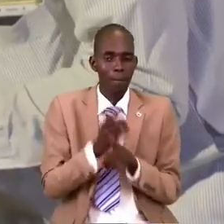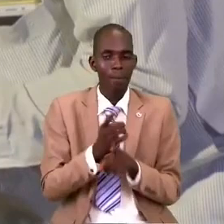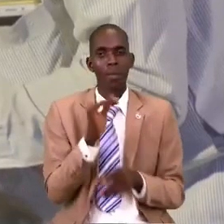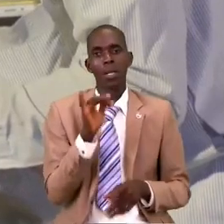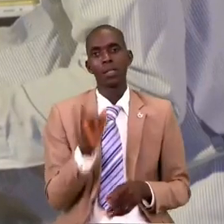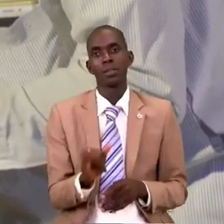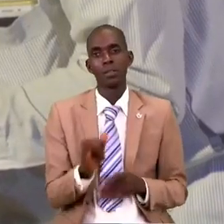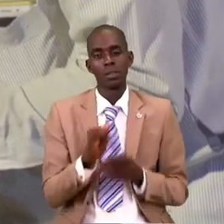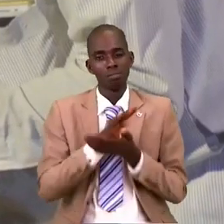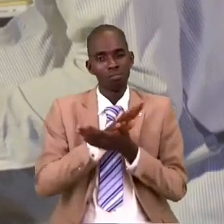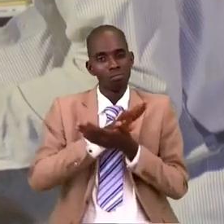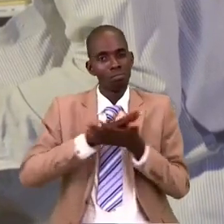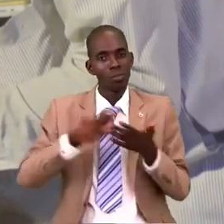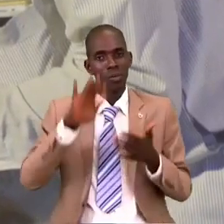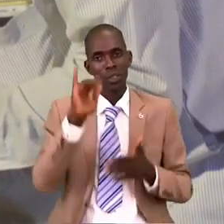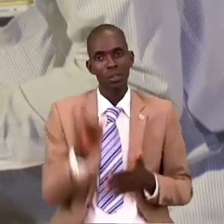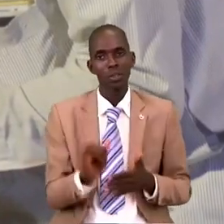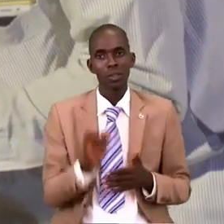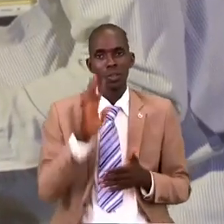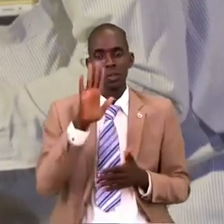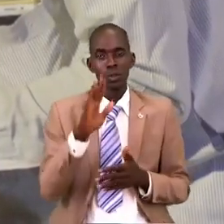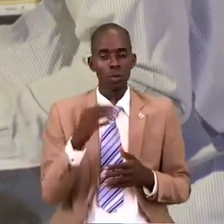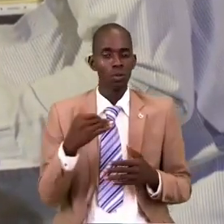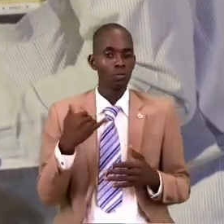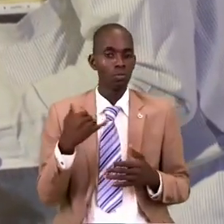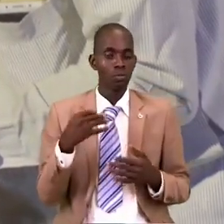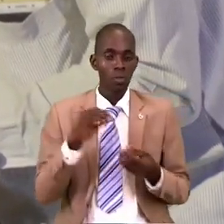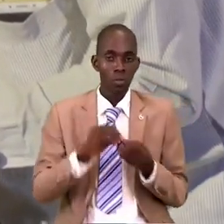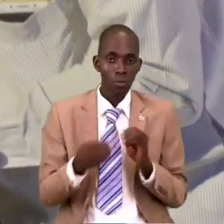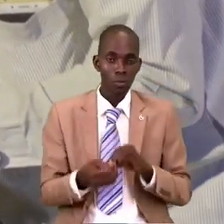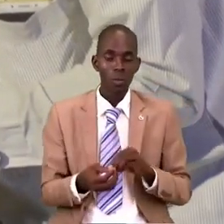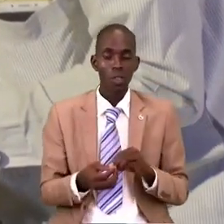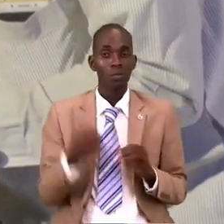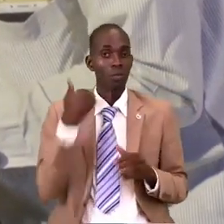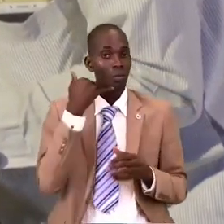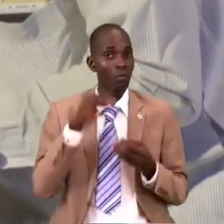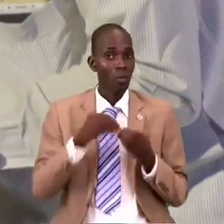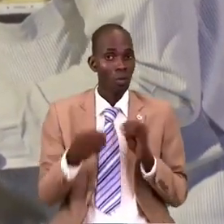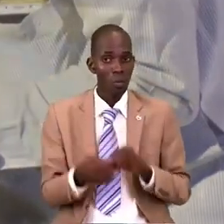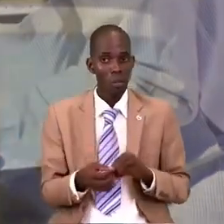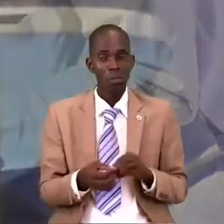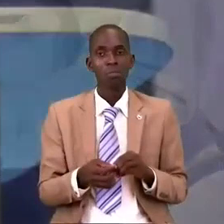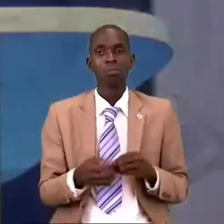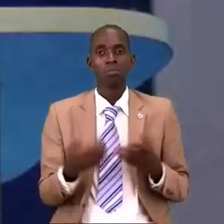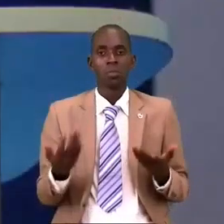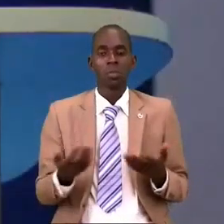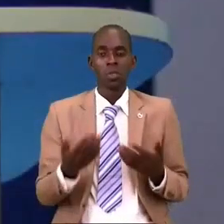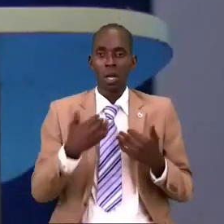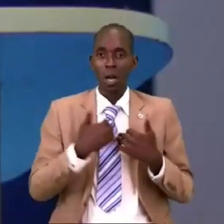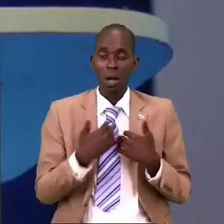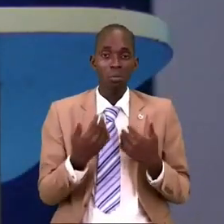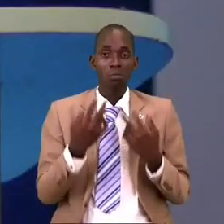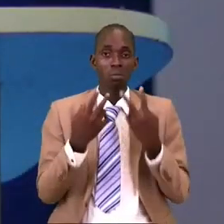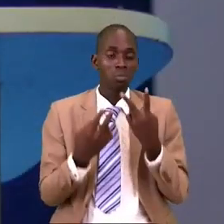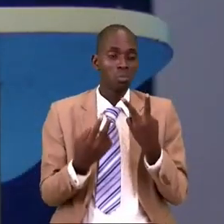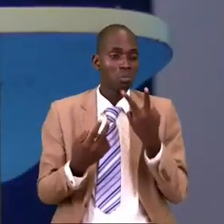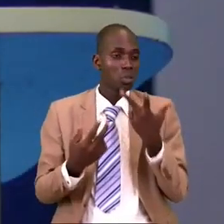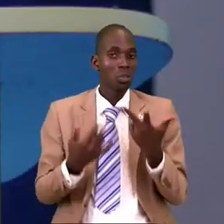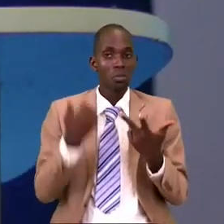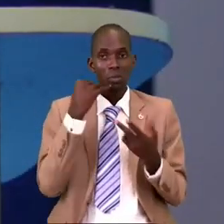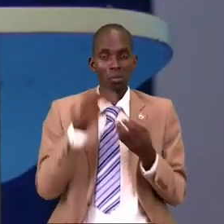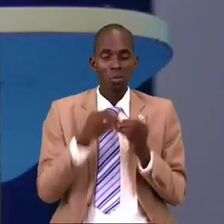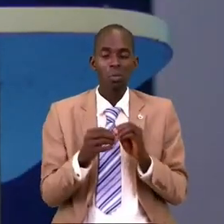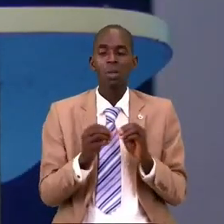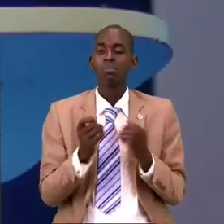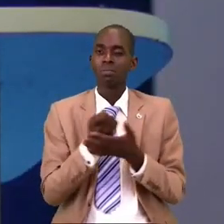get to the other place so that we can quickly finish. Remember, our Father is